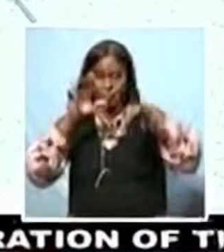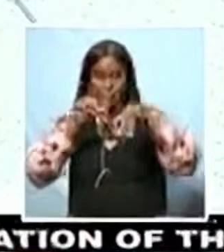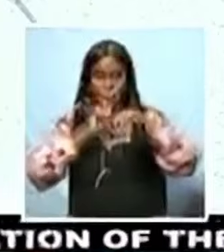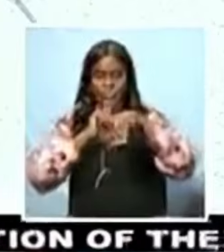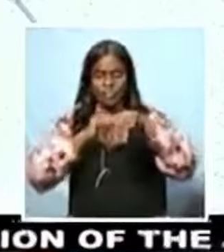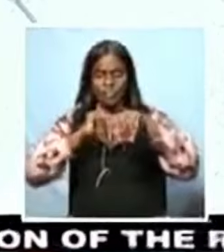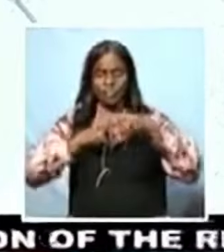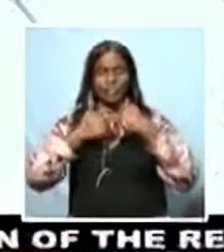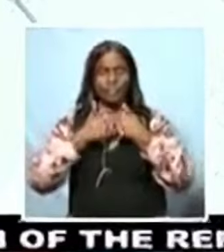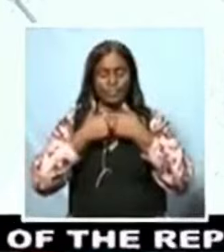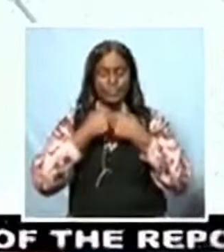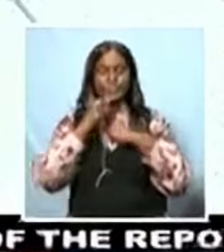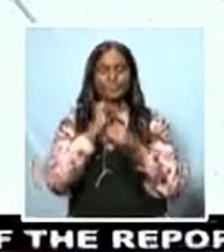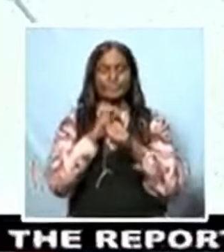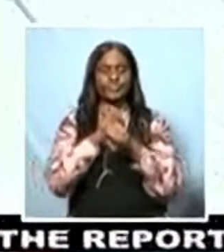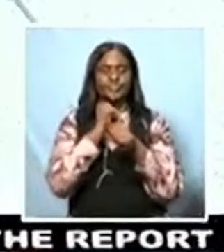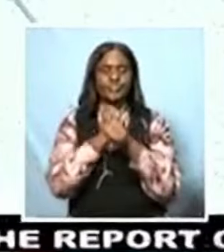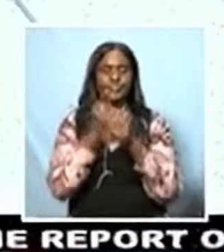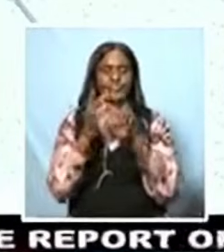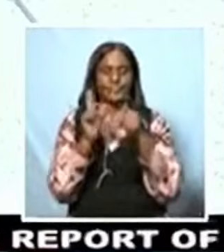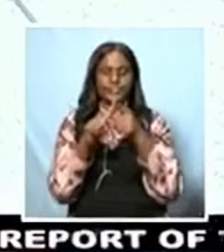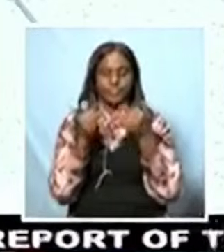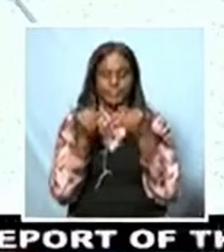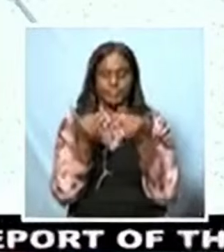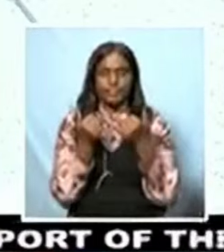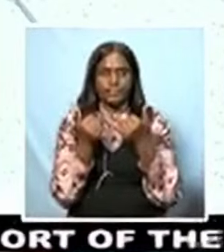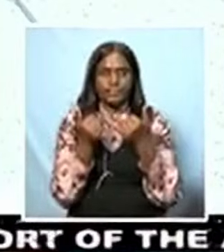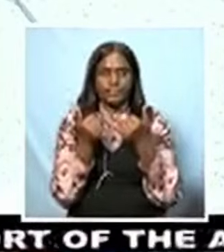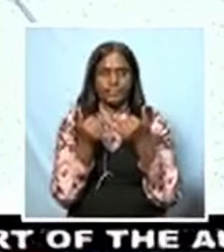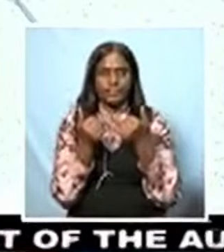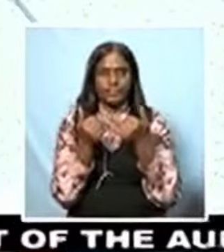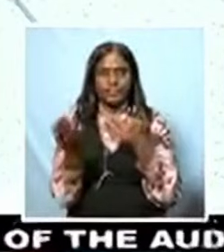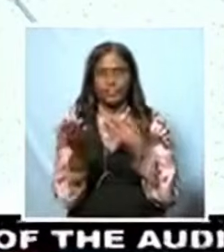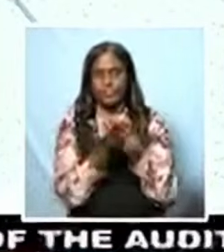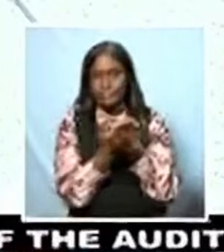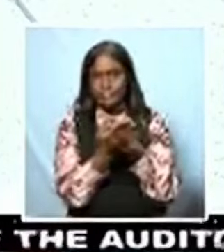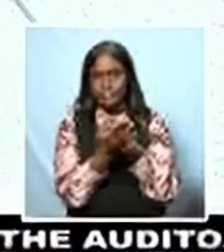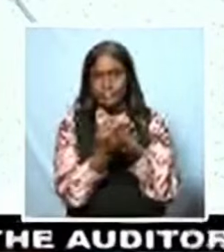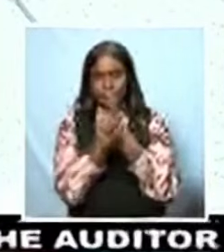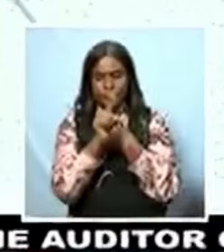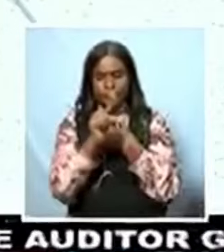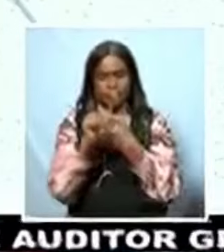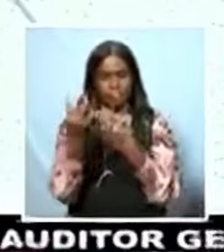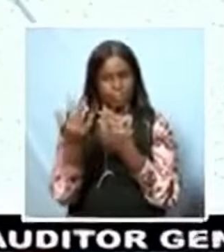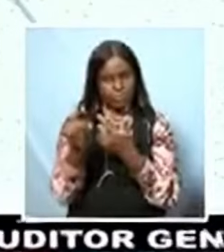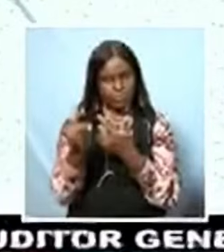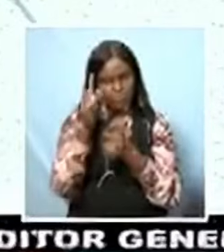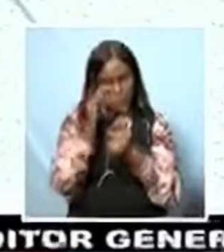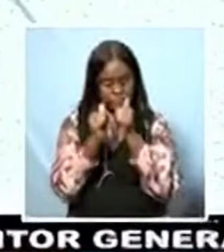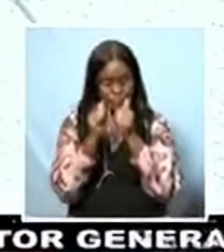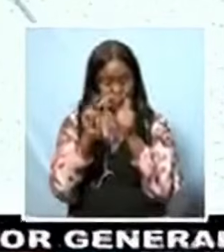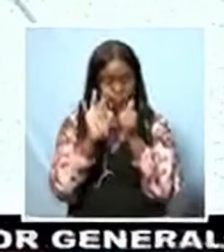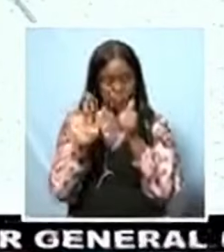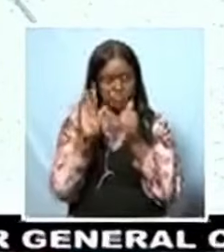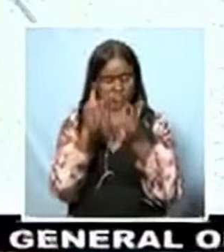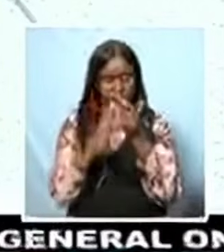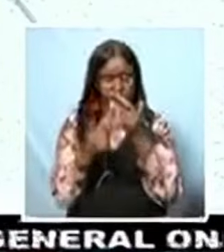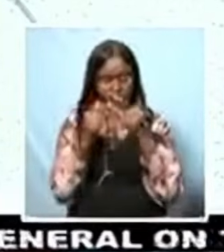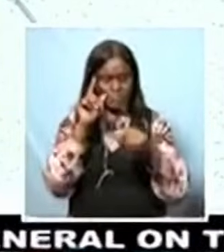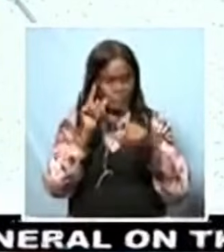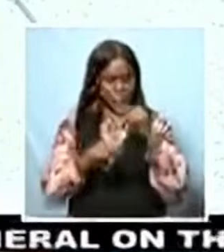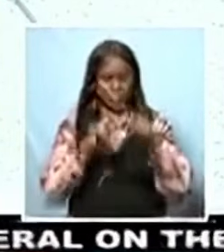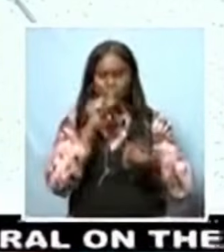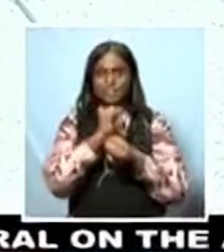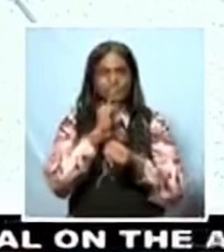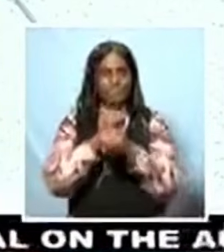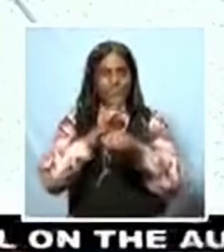have done part of the works, but currently it's on hold because of we can't do earthworks